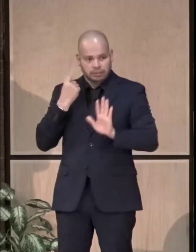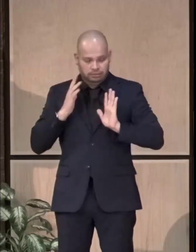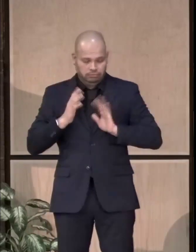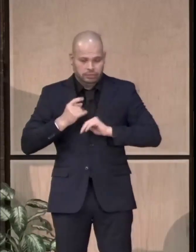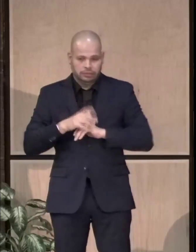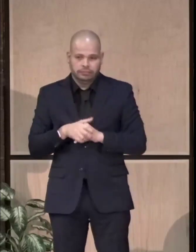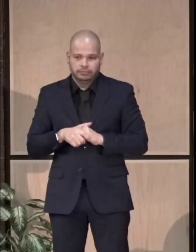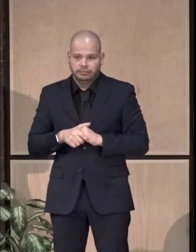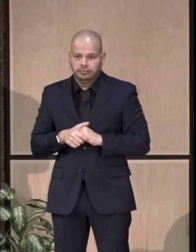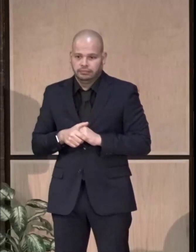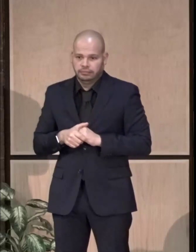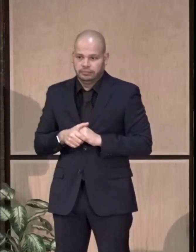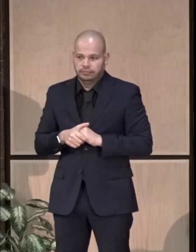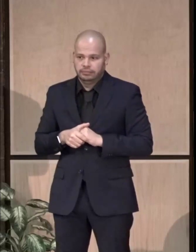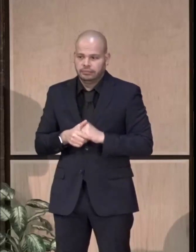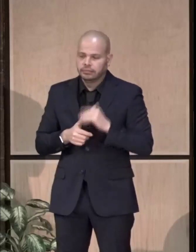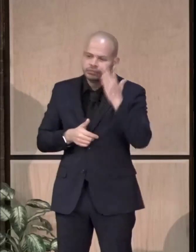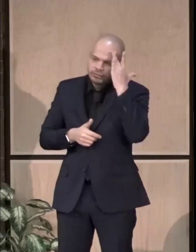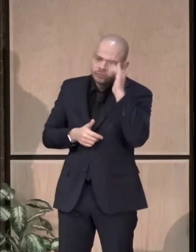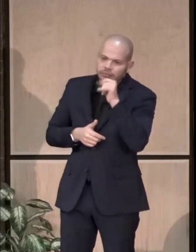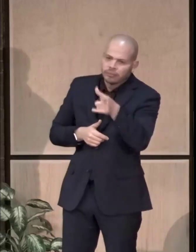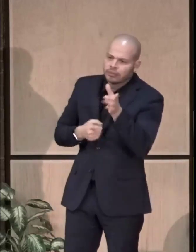Why didn't you just show them the text?